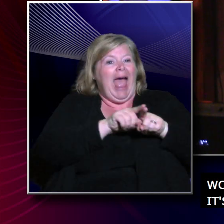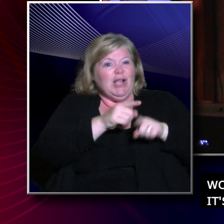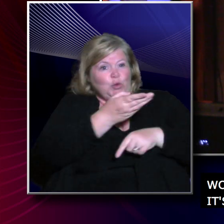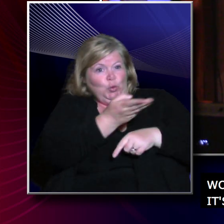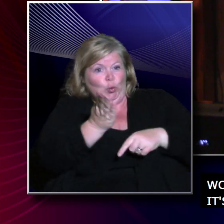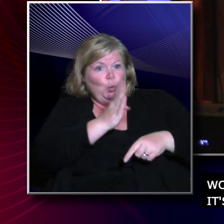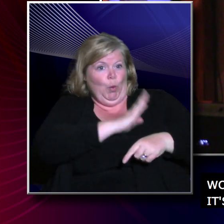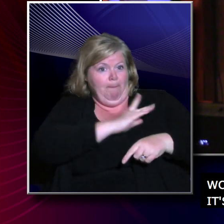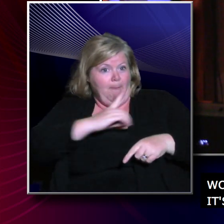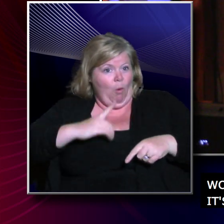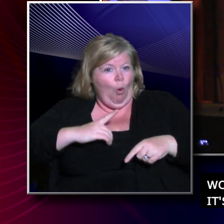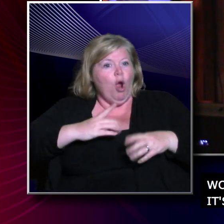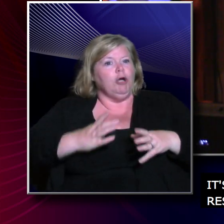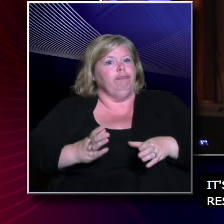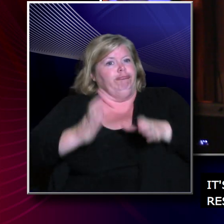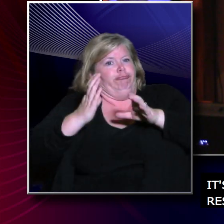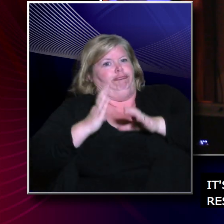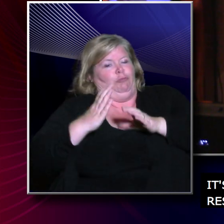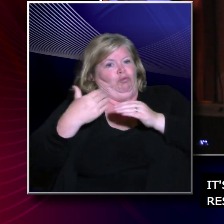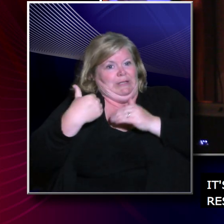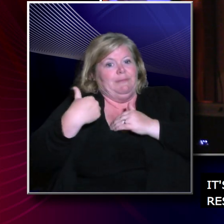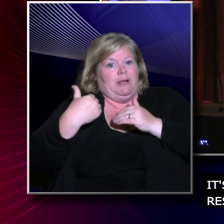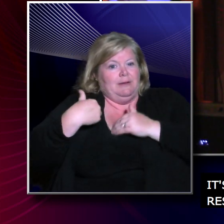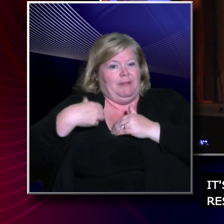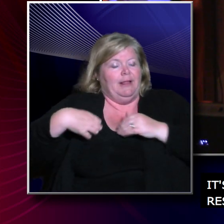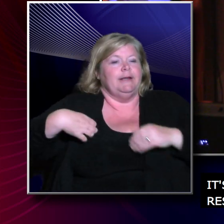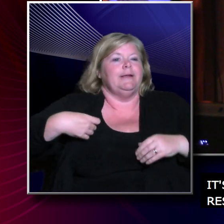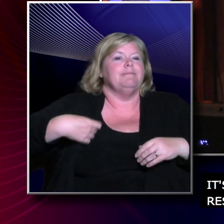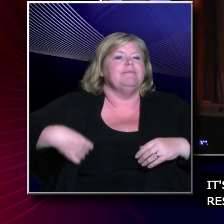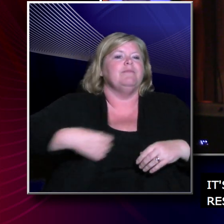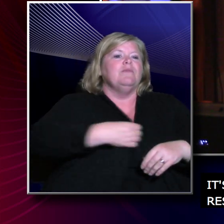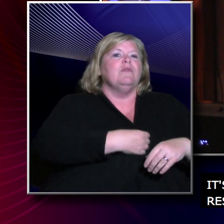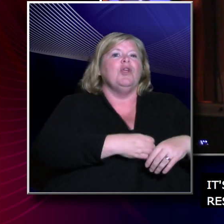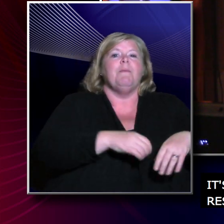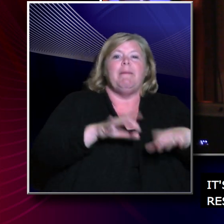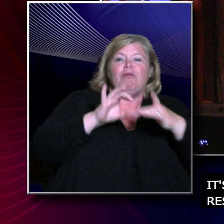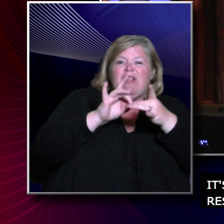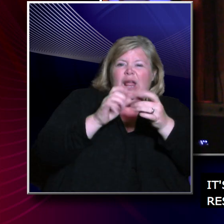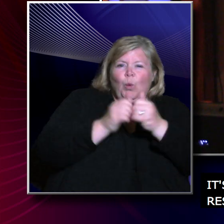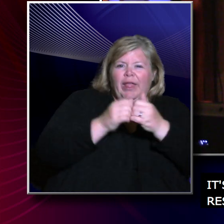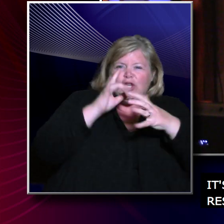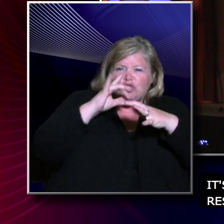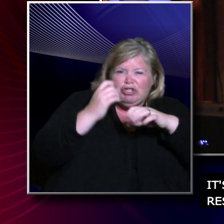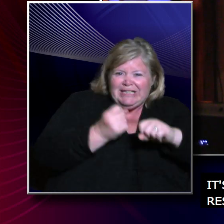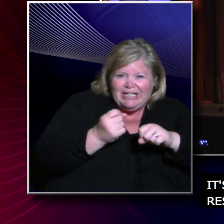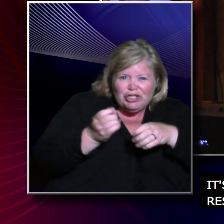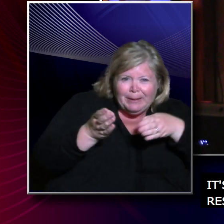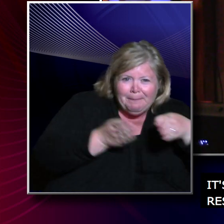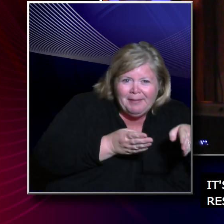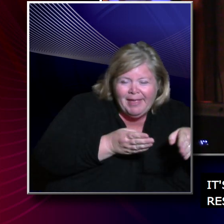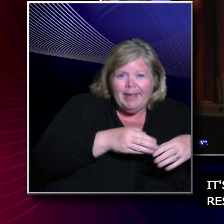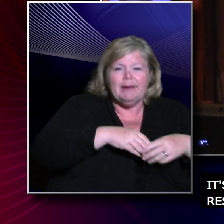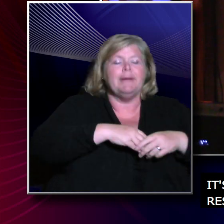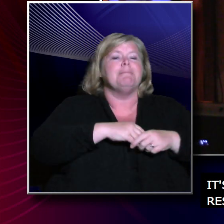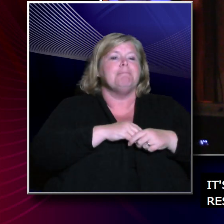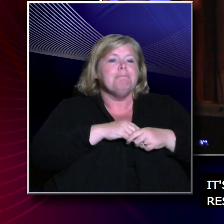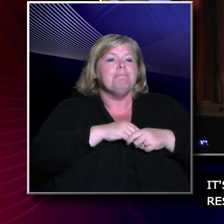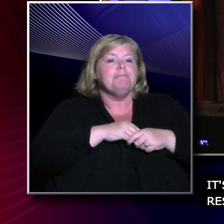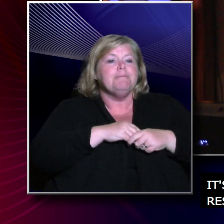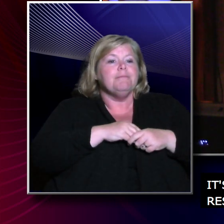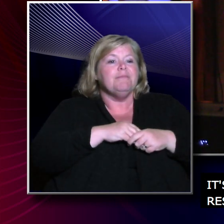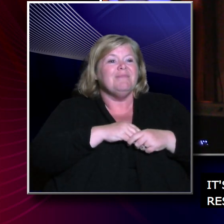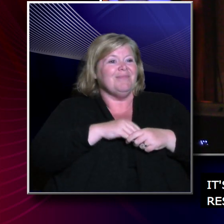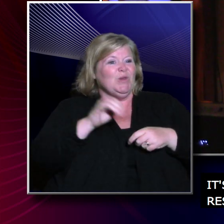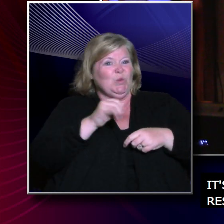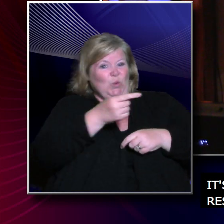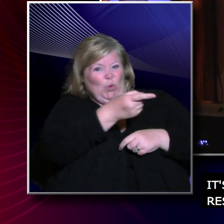the responsibility, the strategic planning and the fiduciary responsibility, that you